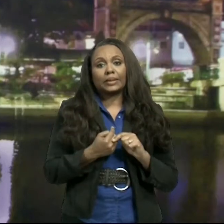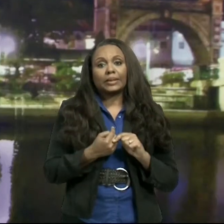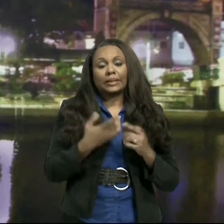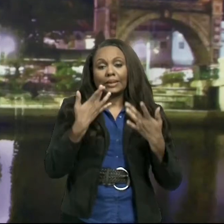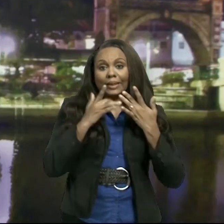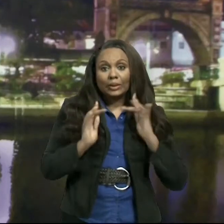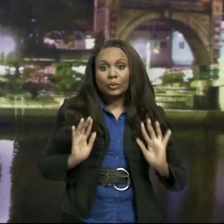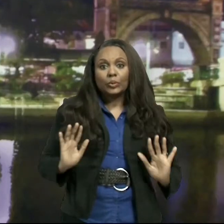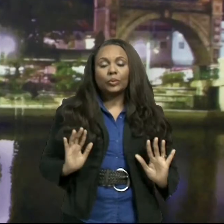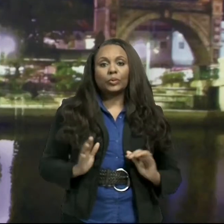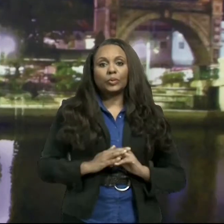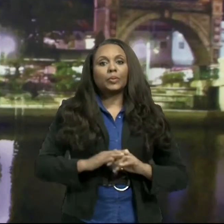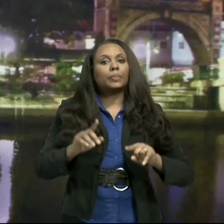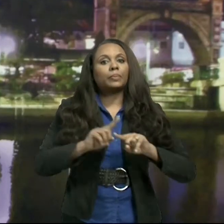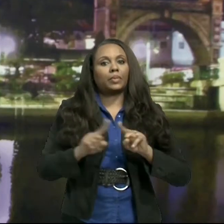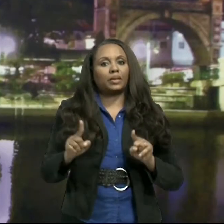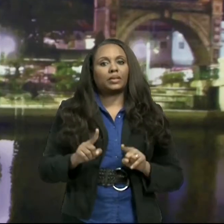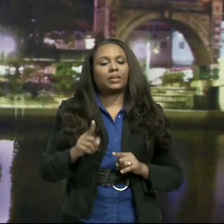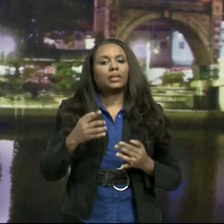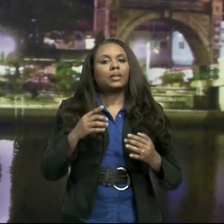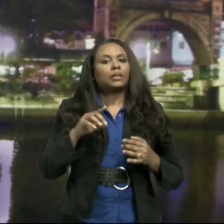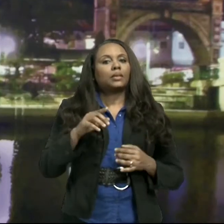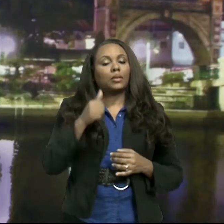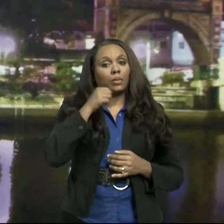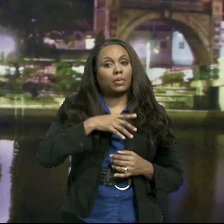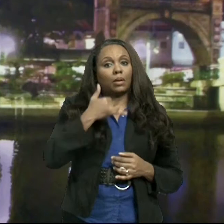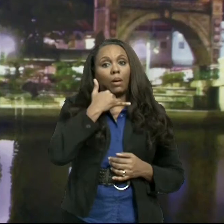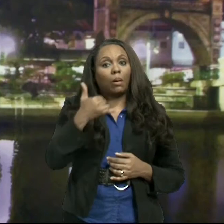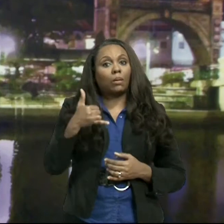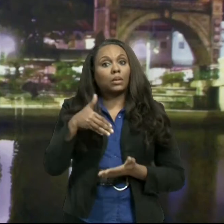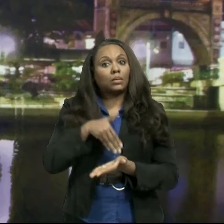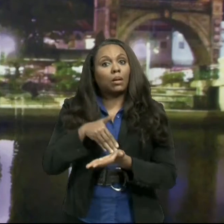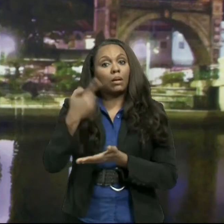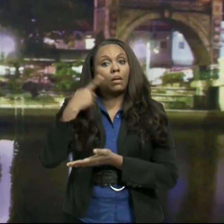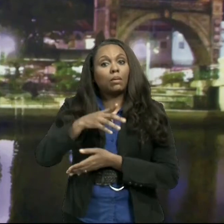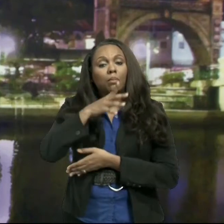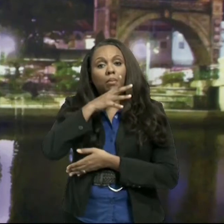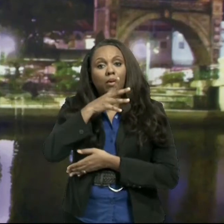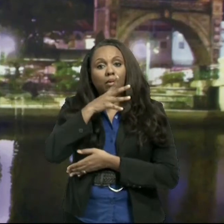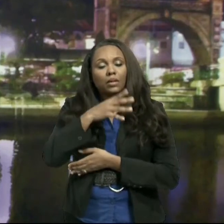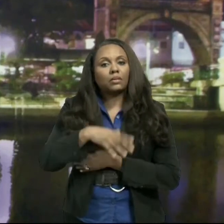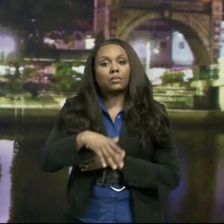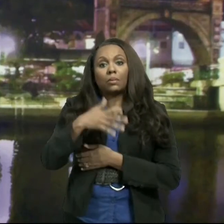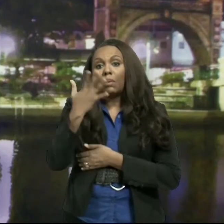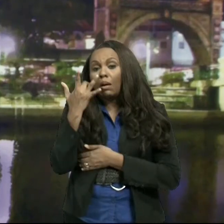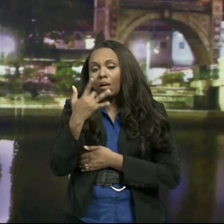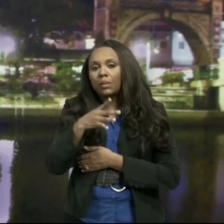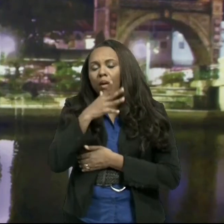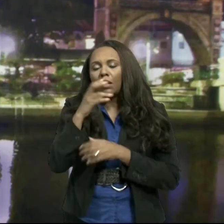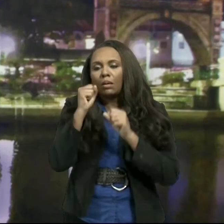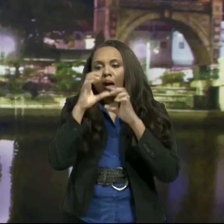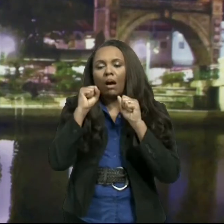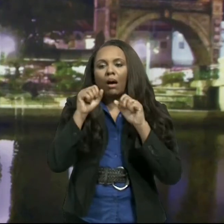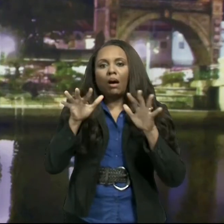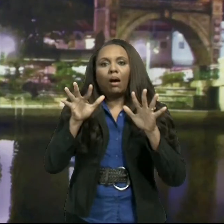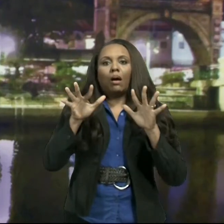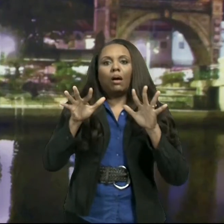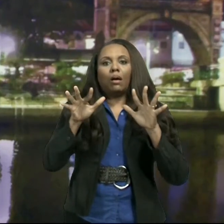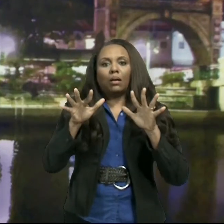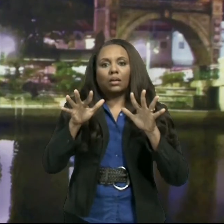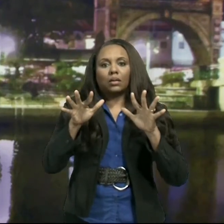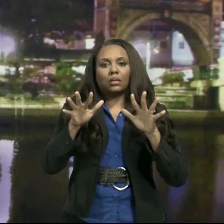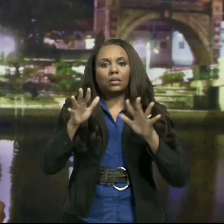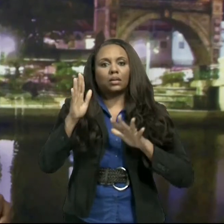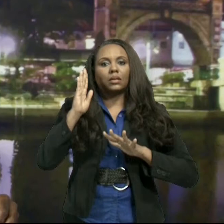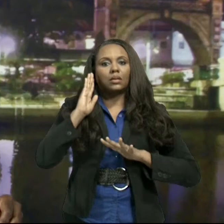but Miss Edwards Harris says she has had to call a doctor for her mother, who apparently went into shock. She said she would be